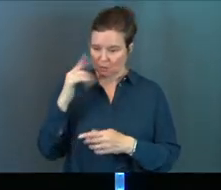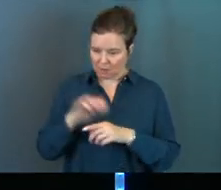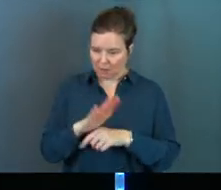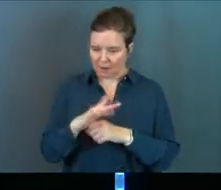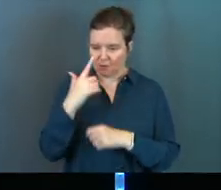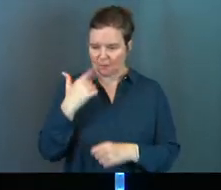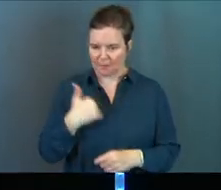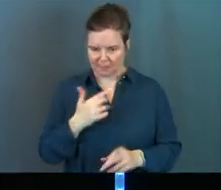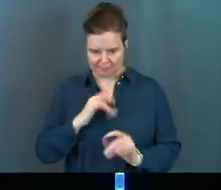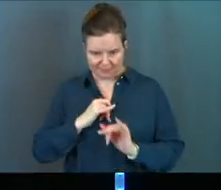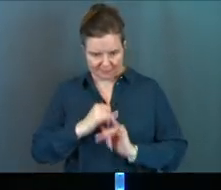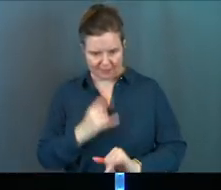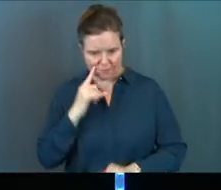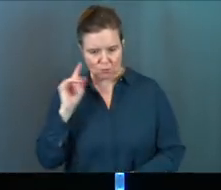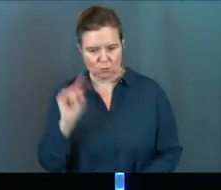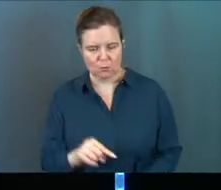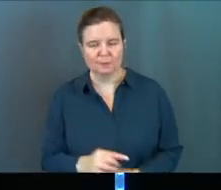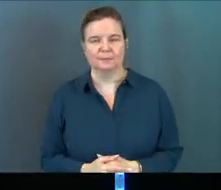me. Why isn't it good enough for you?